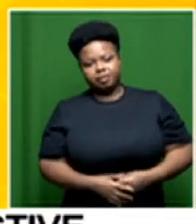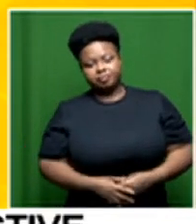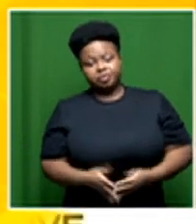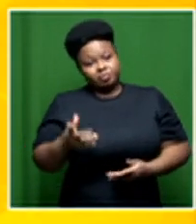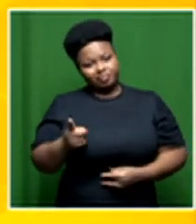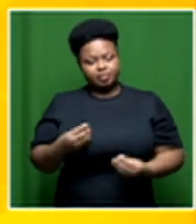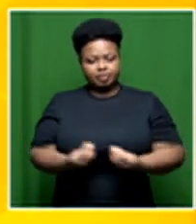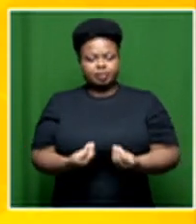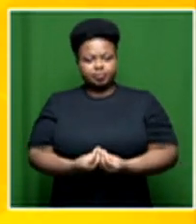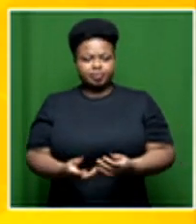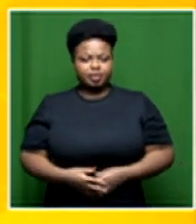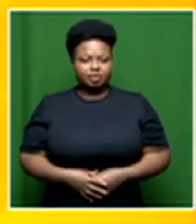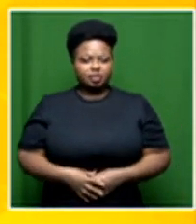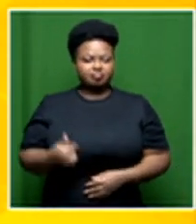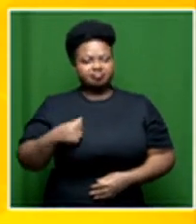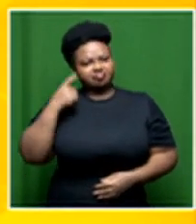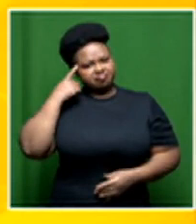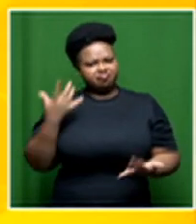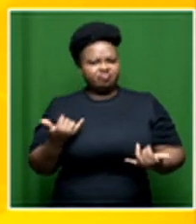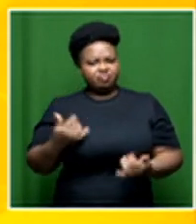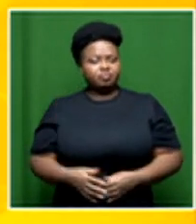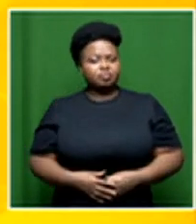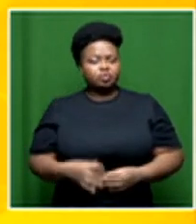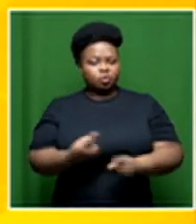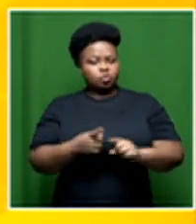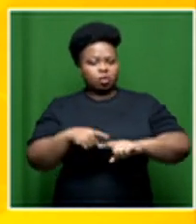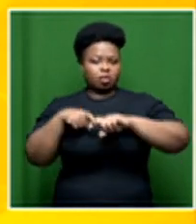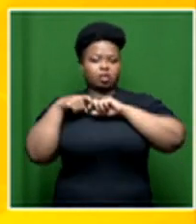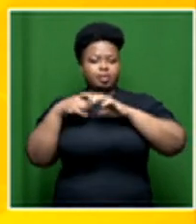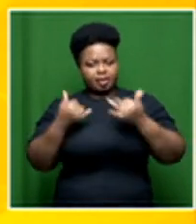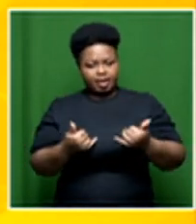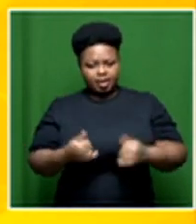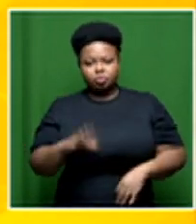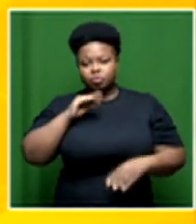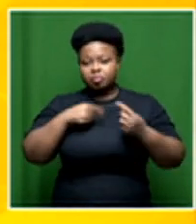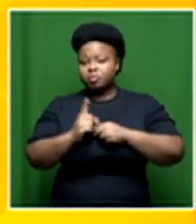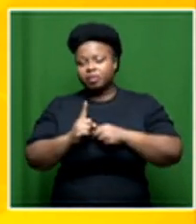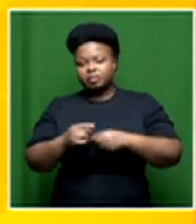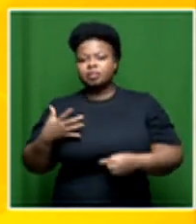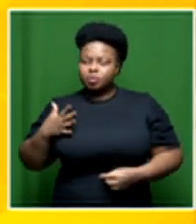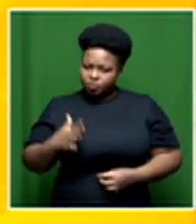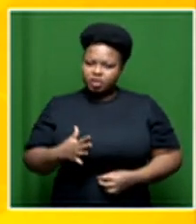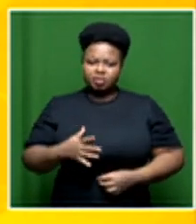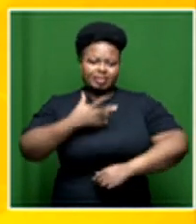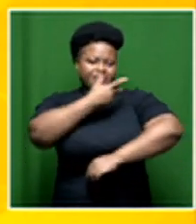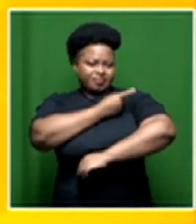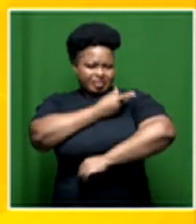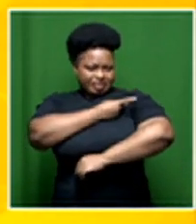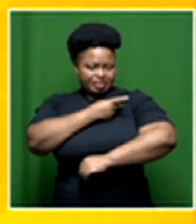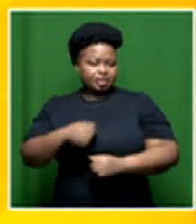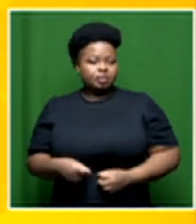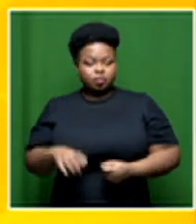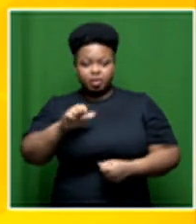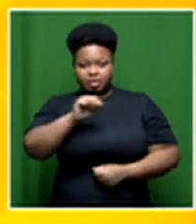that's something that we, I suppose, have put on the back burner for now. And now there's the talk about wanting to send the vaccines that we have